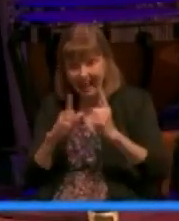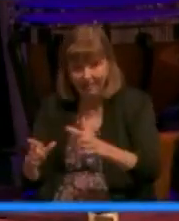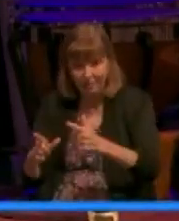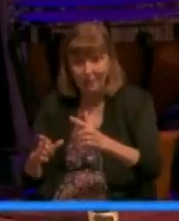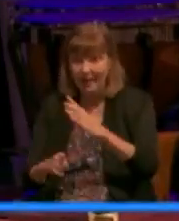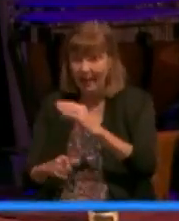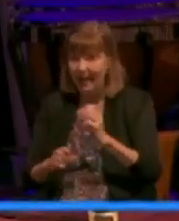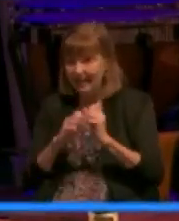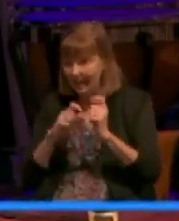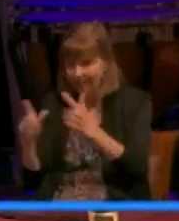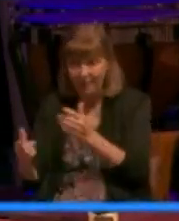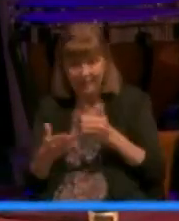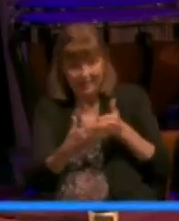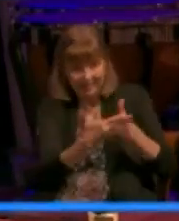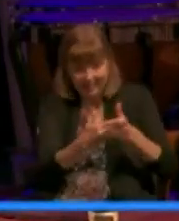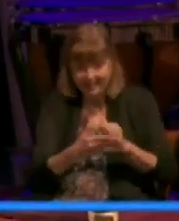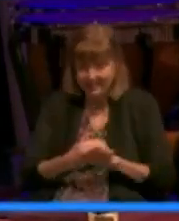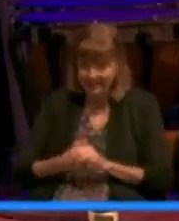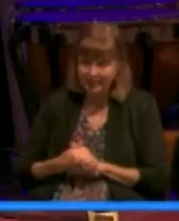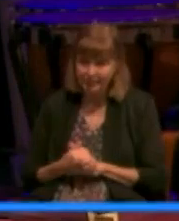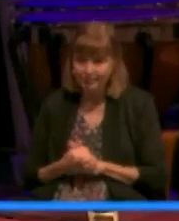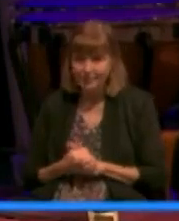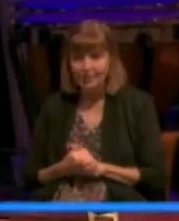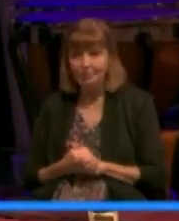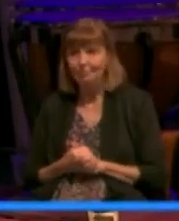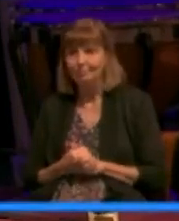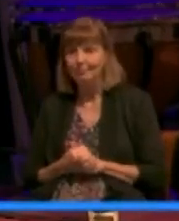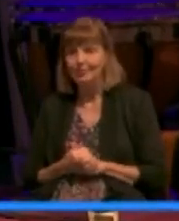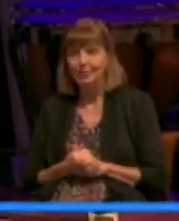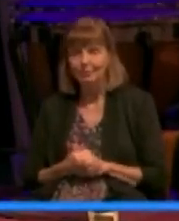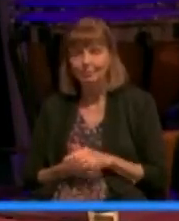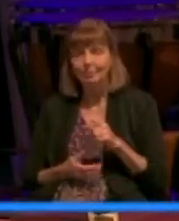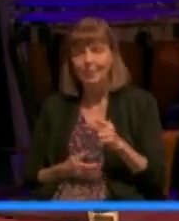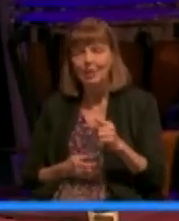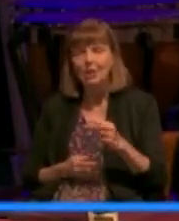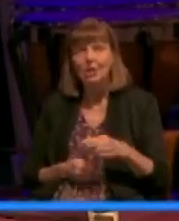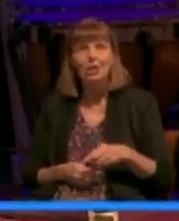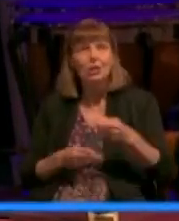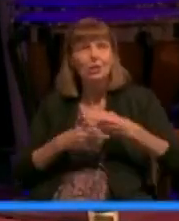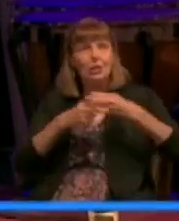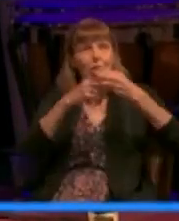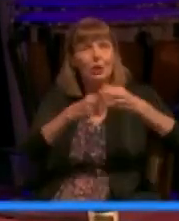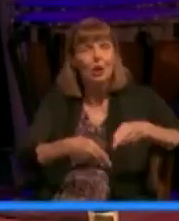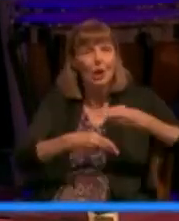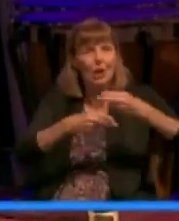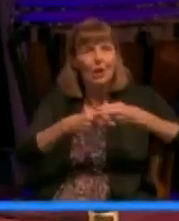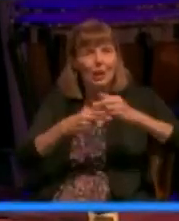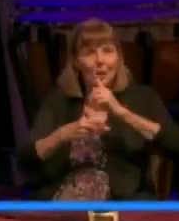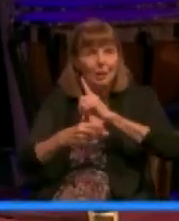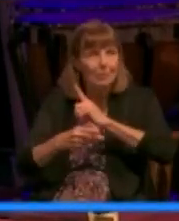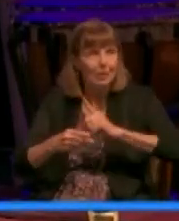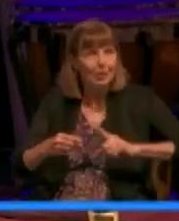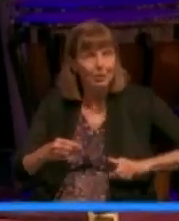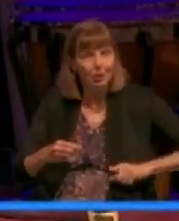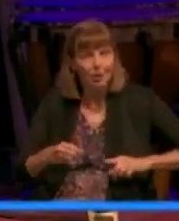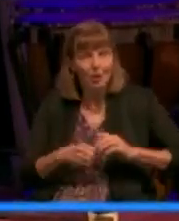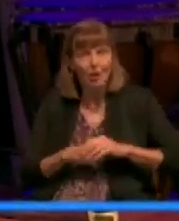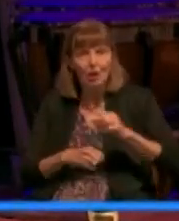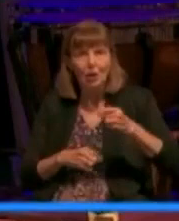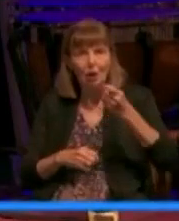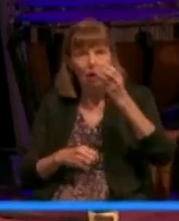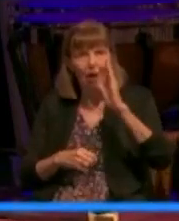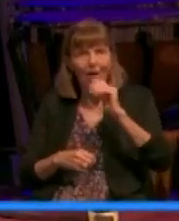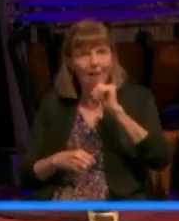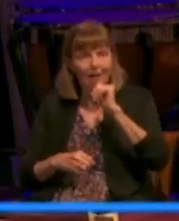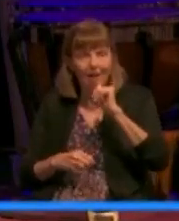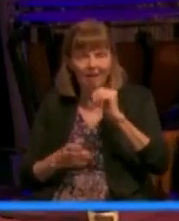kinsmen." I'm at verse 13. So she called the name of the Lord who spoke to her, "You are the God of seeing. For you said, 'Truly, here I have